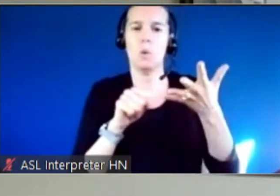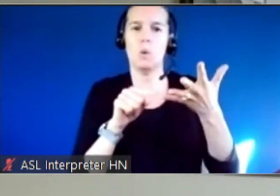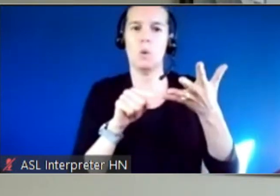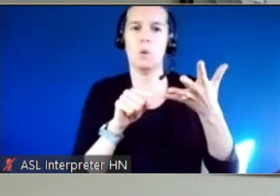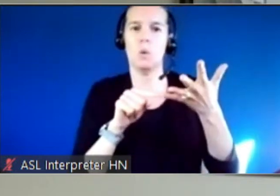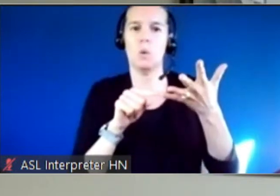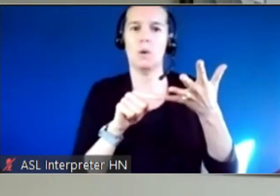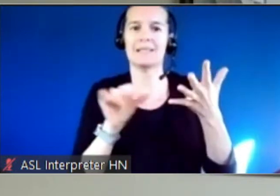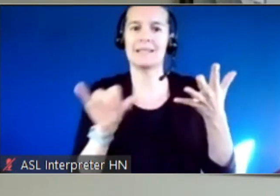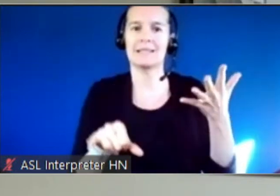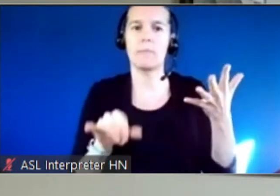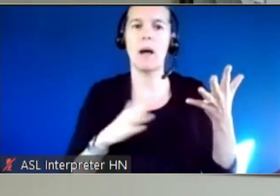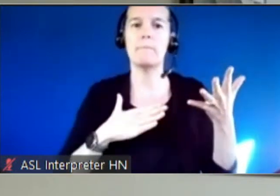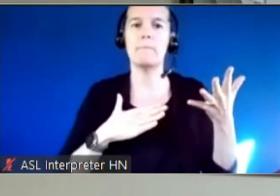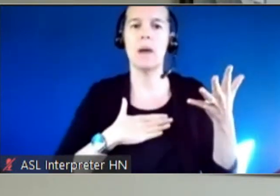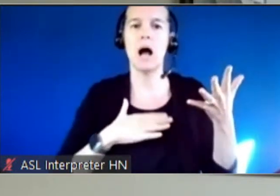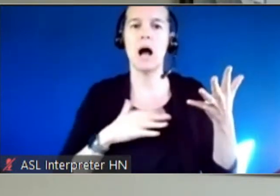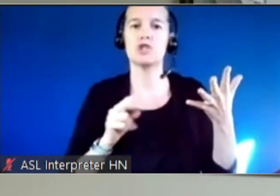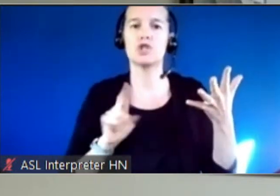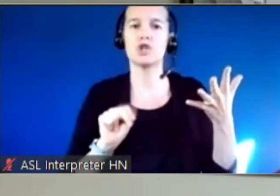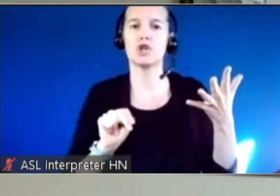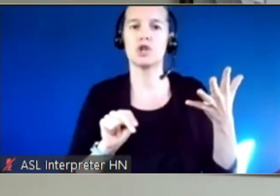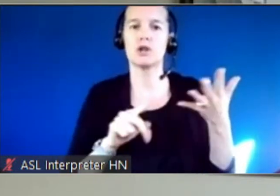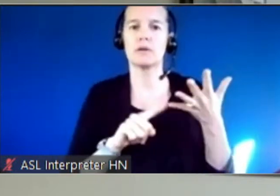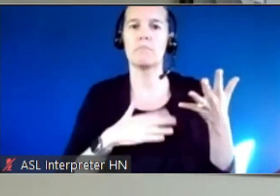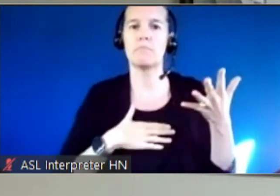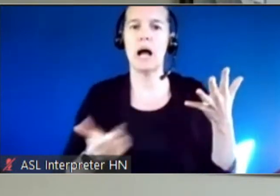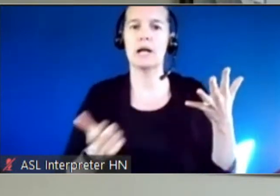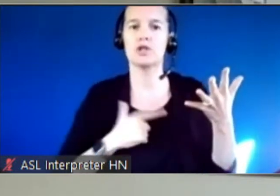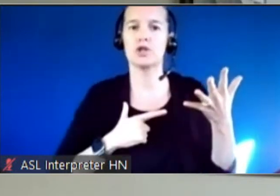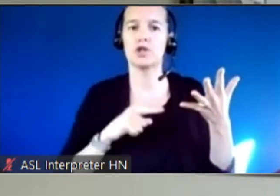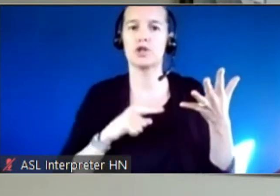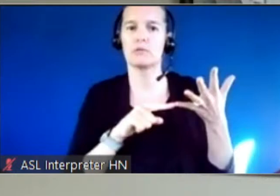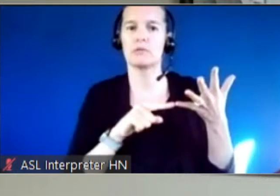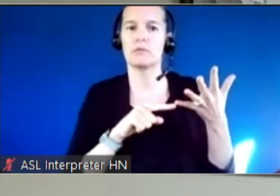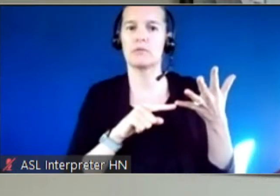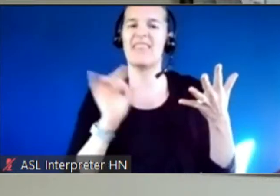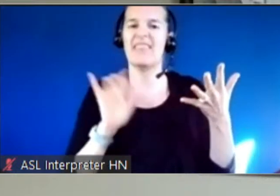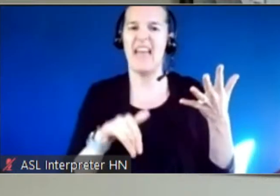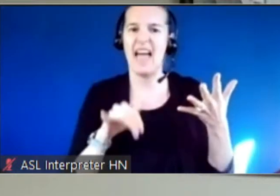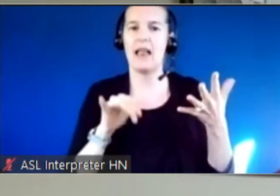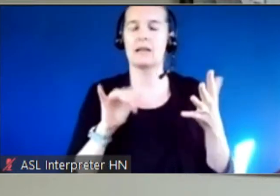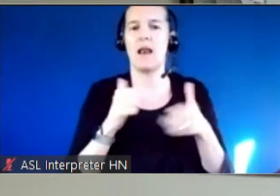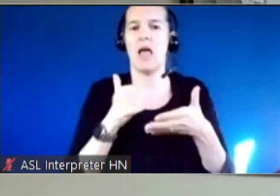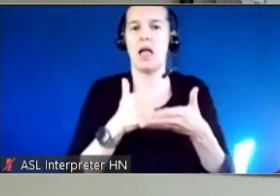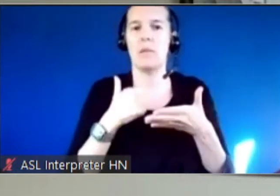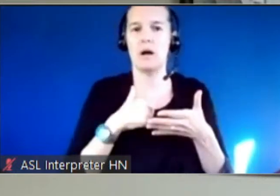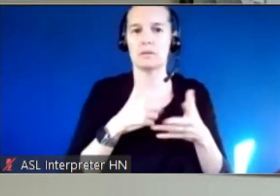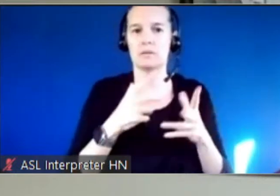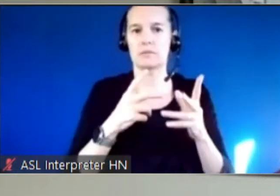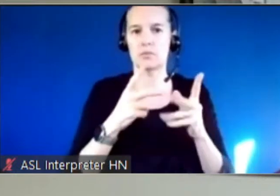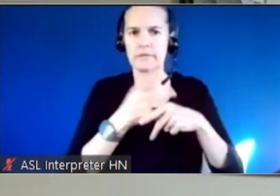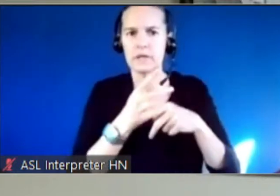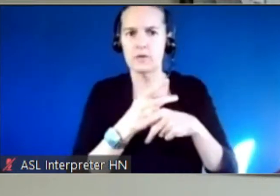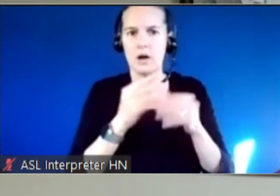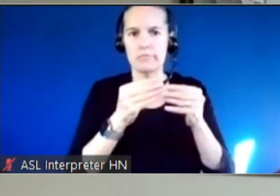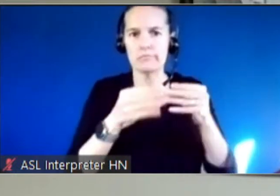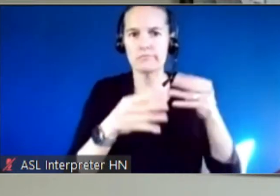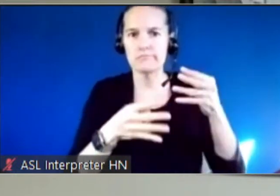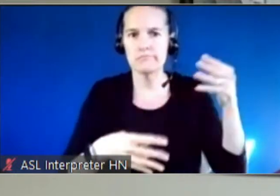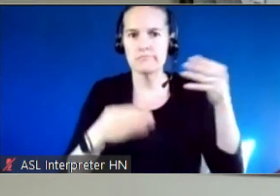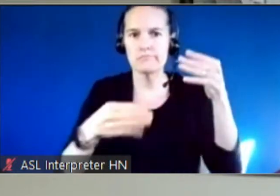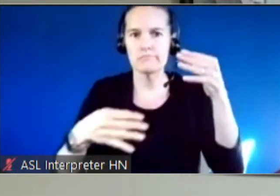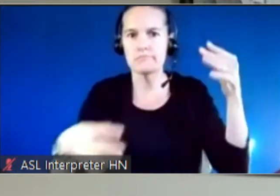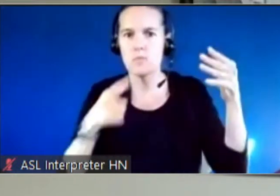out. Would give us a way also to be recording it. I hope that answers your question. You raised some good questions, but I don't have